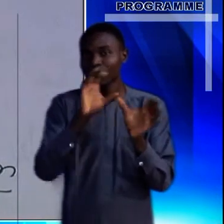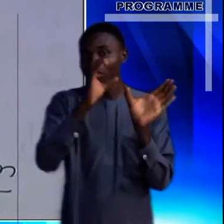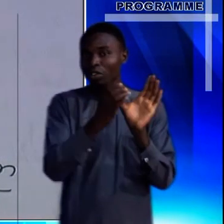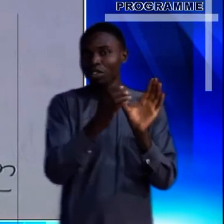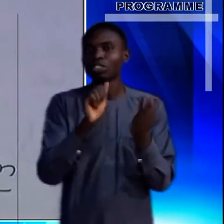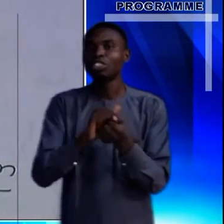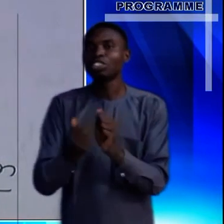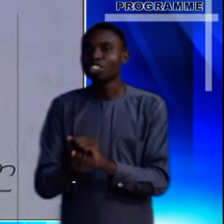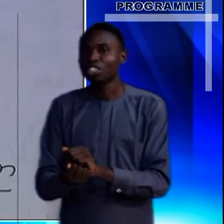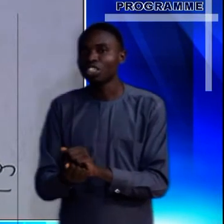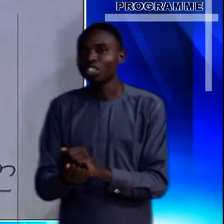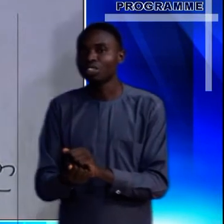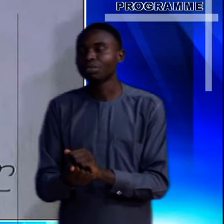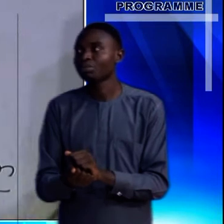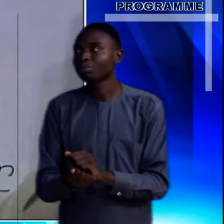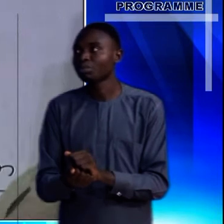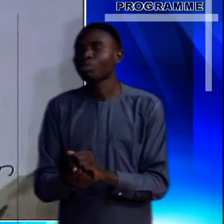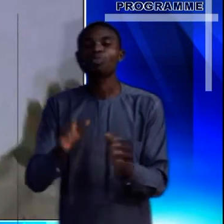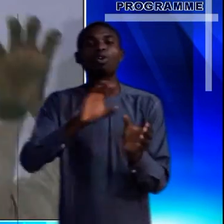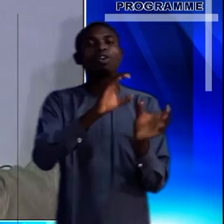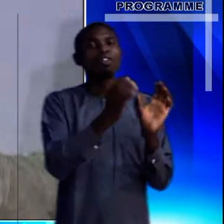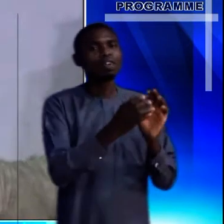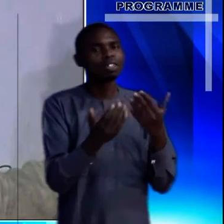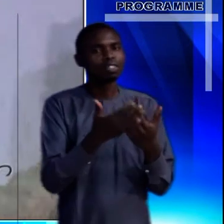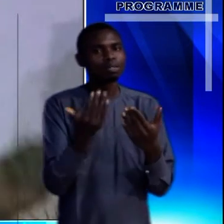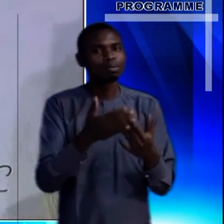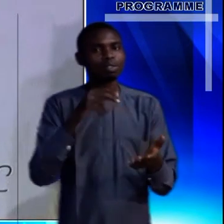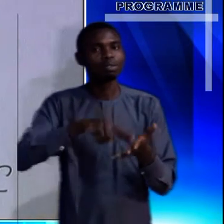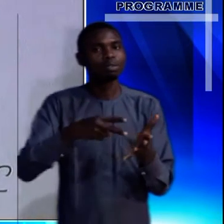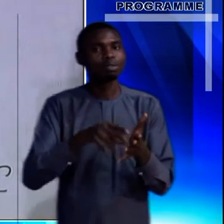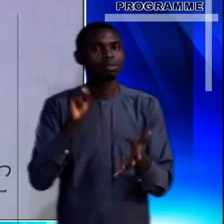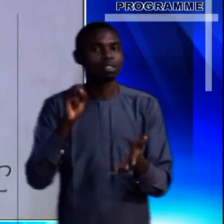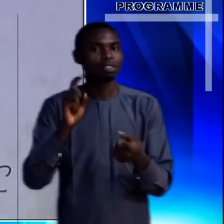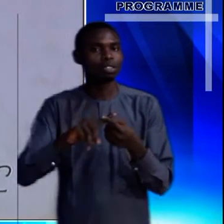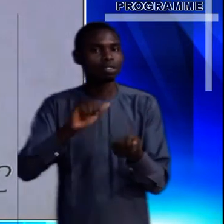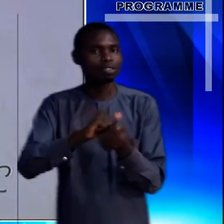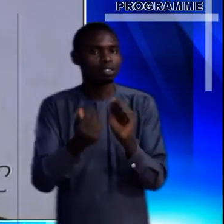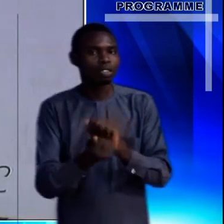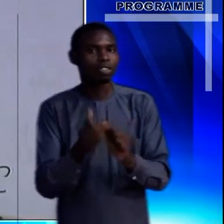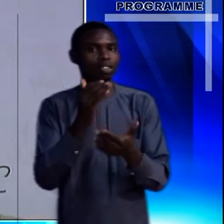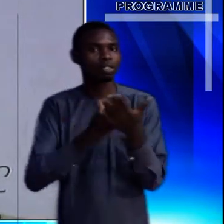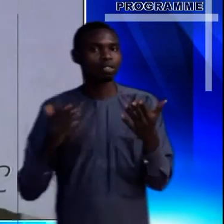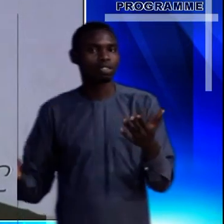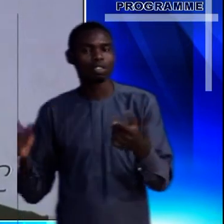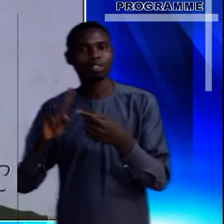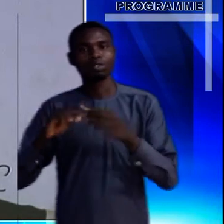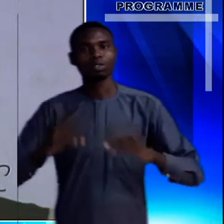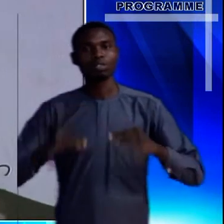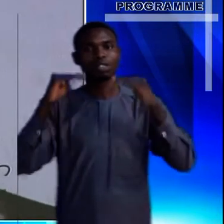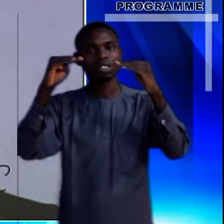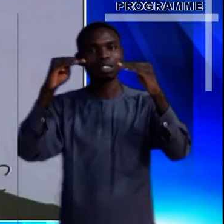simply means to change something to becomes in a standard. If we say